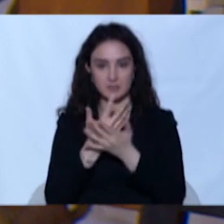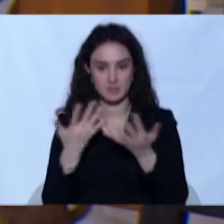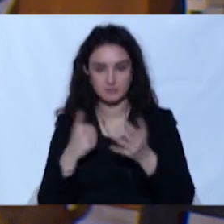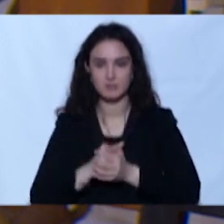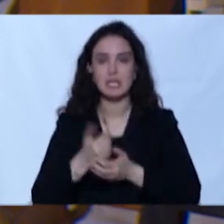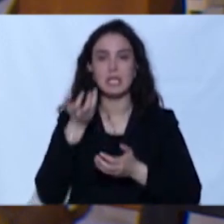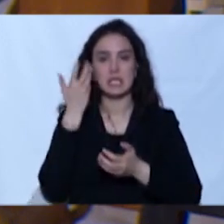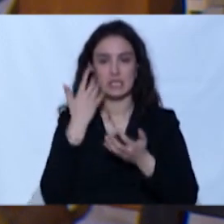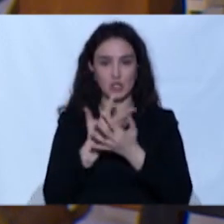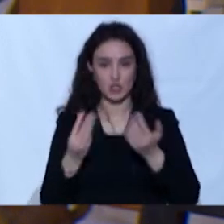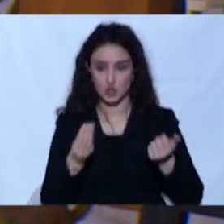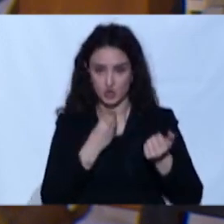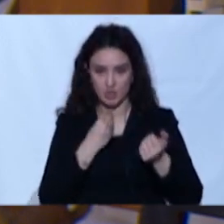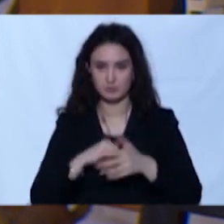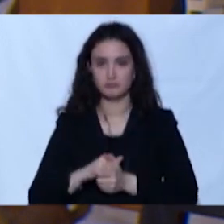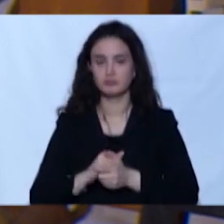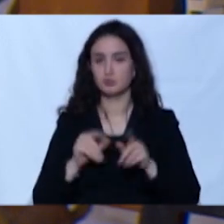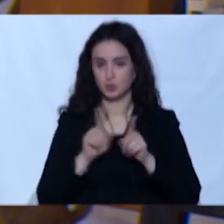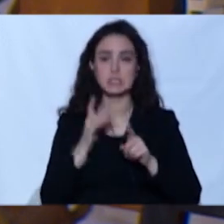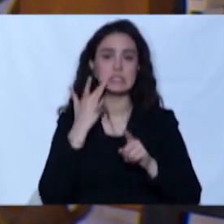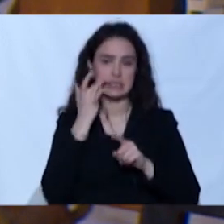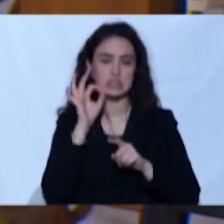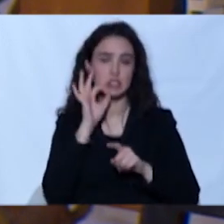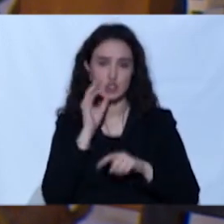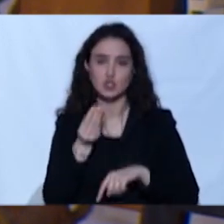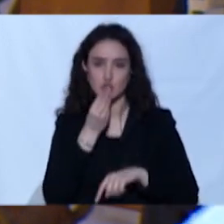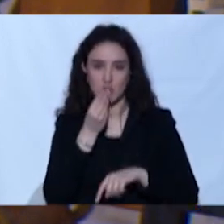fruit, and nuts.